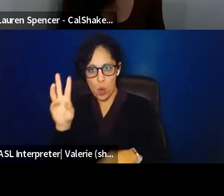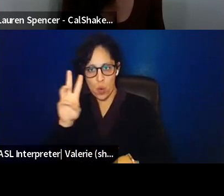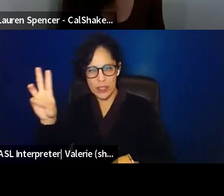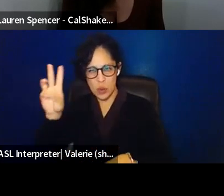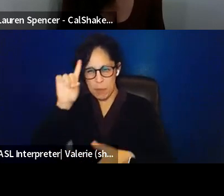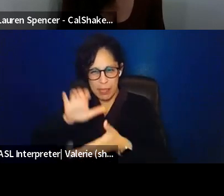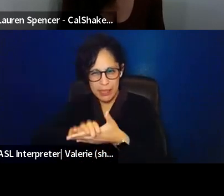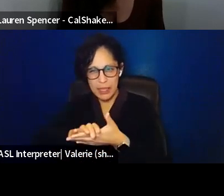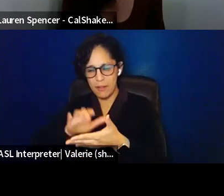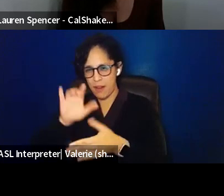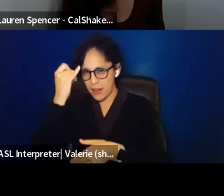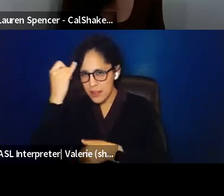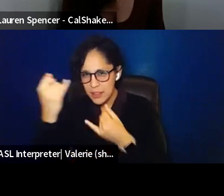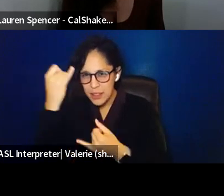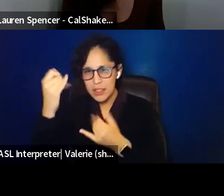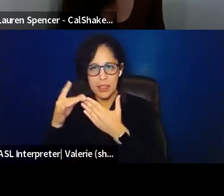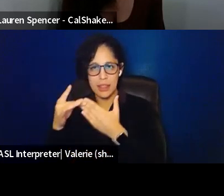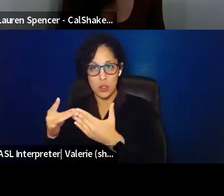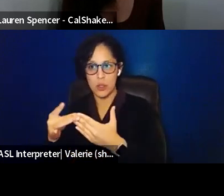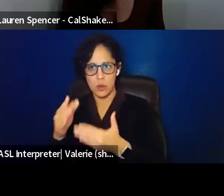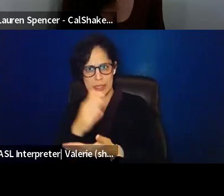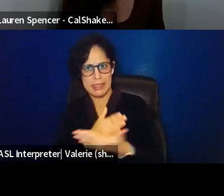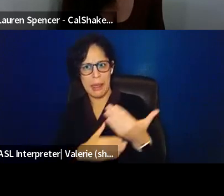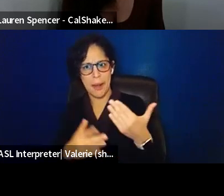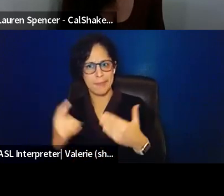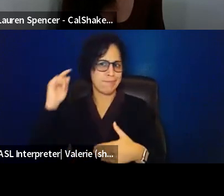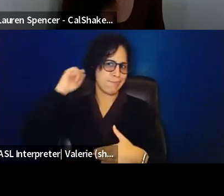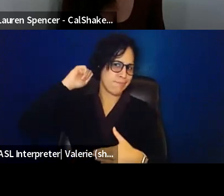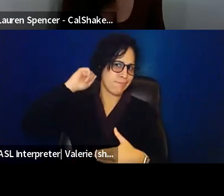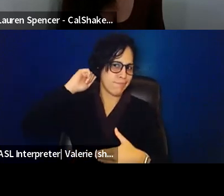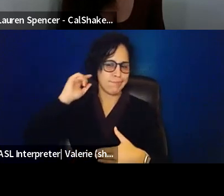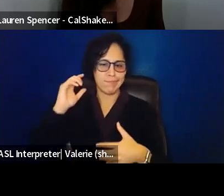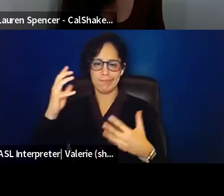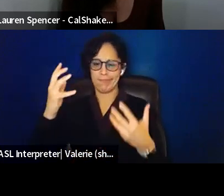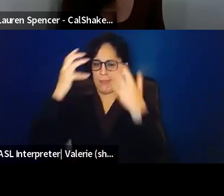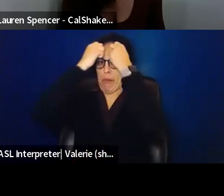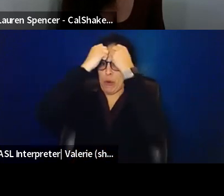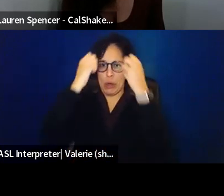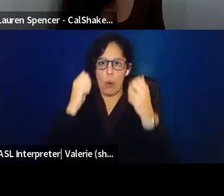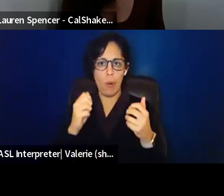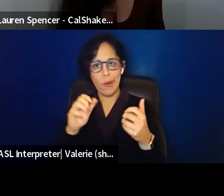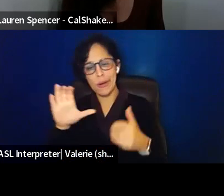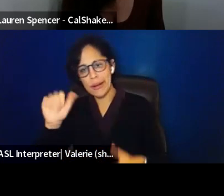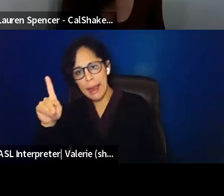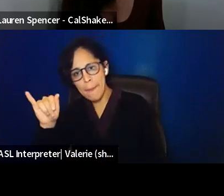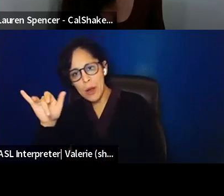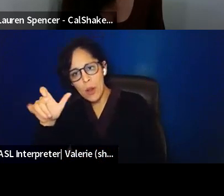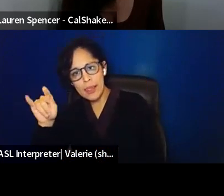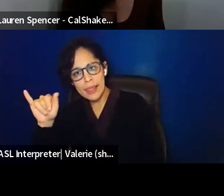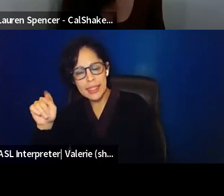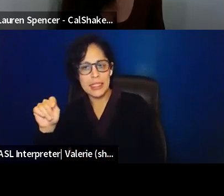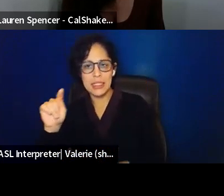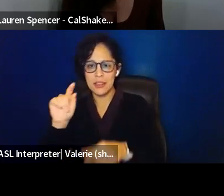really interested in breaking down some of that sort of very colonialist, very capitalist ways of thinking about how we put value on our